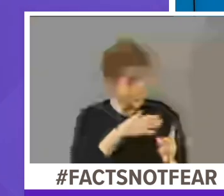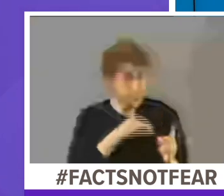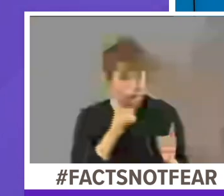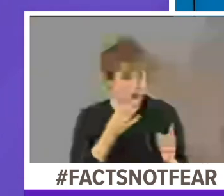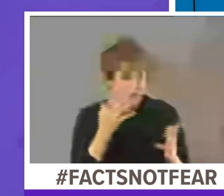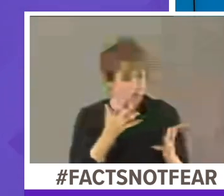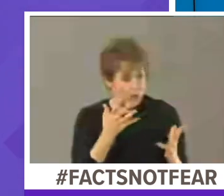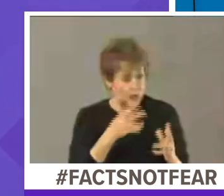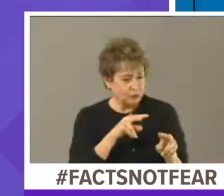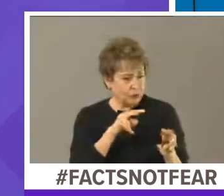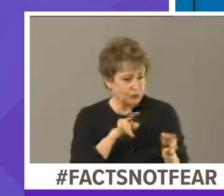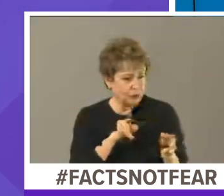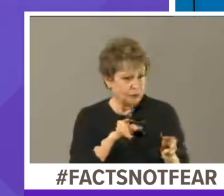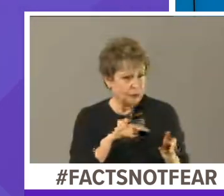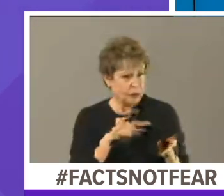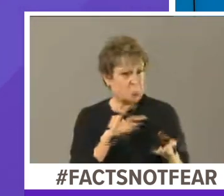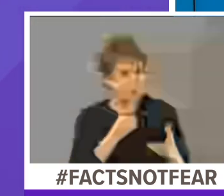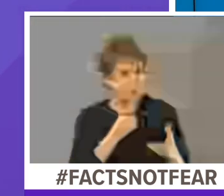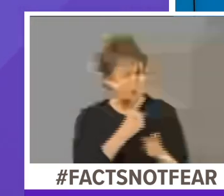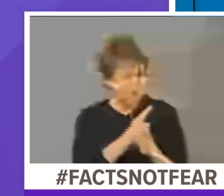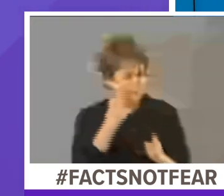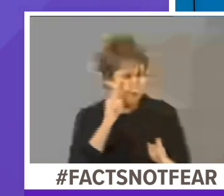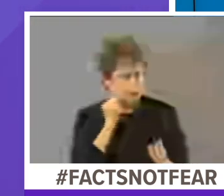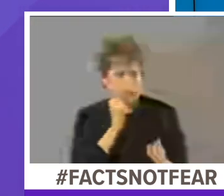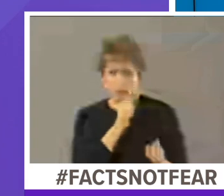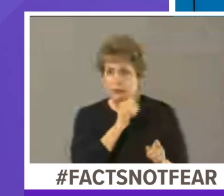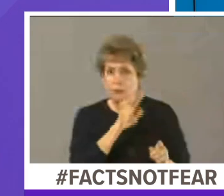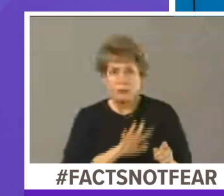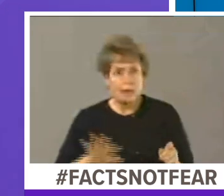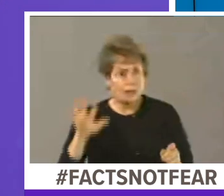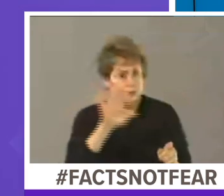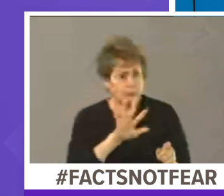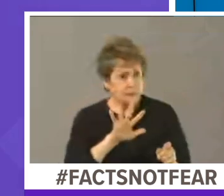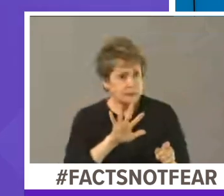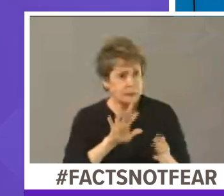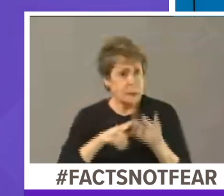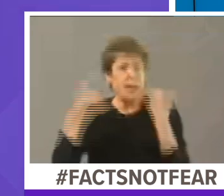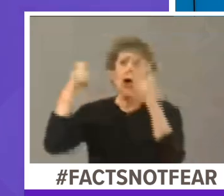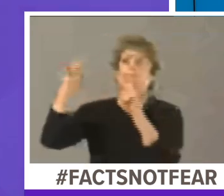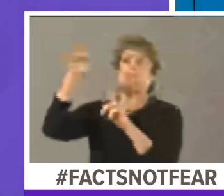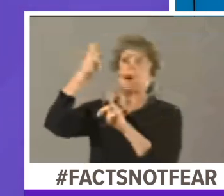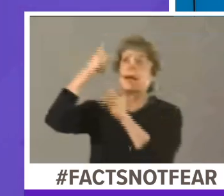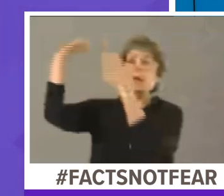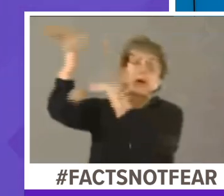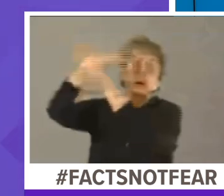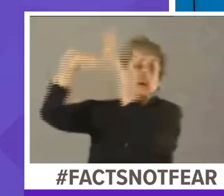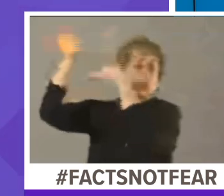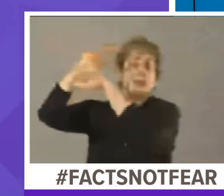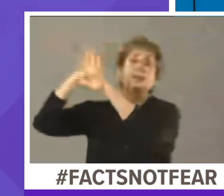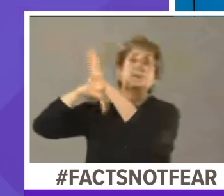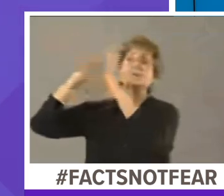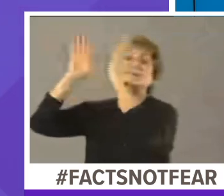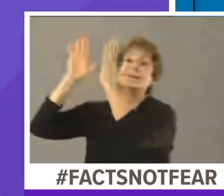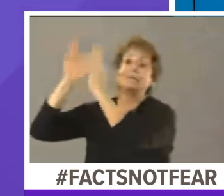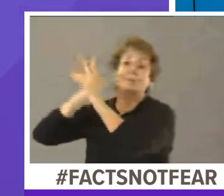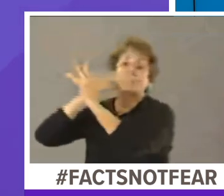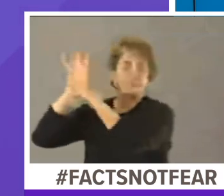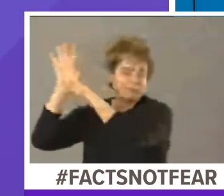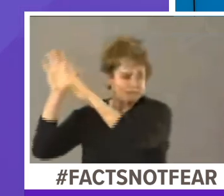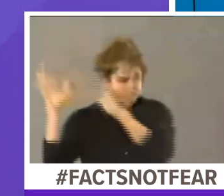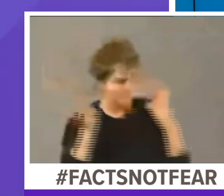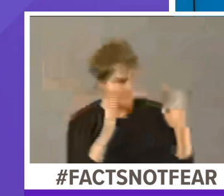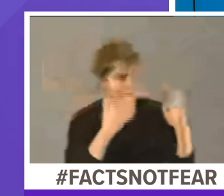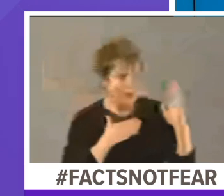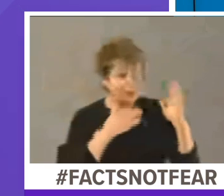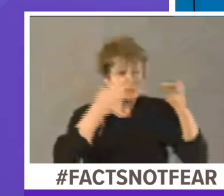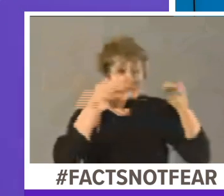said this several times. I'm not going to let politics get in the way of this. I want to do what's right for our state and for our kids, and